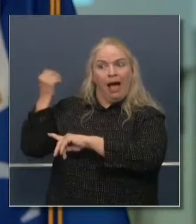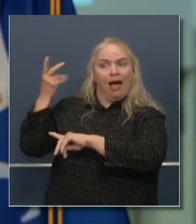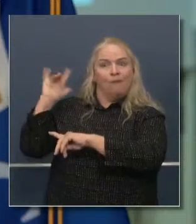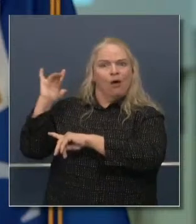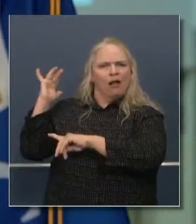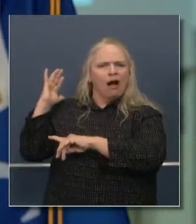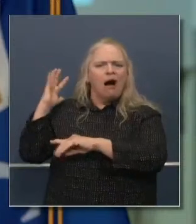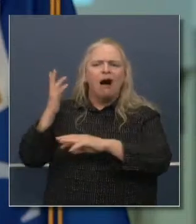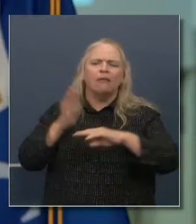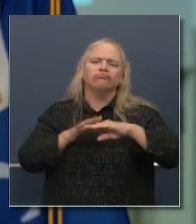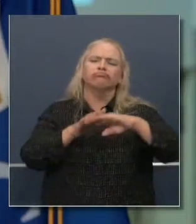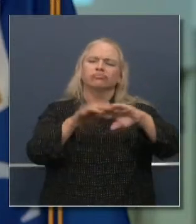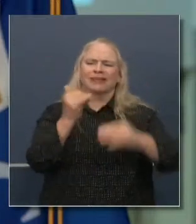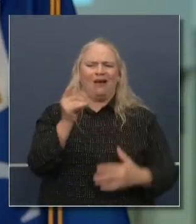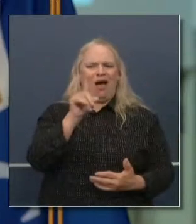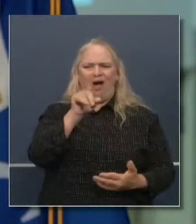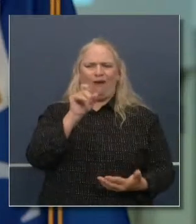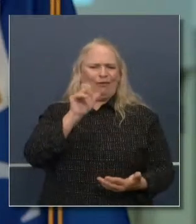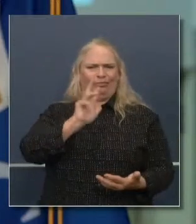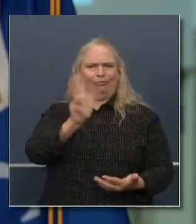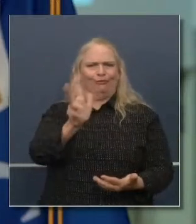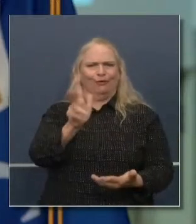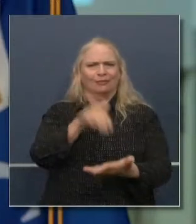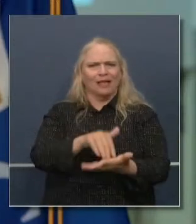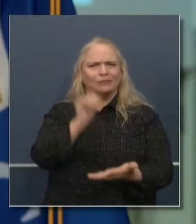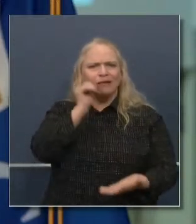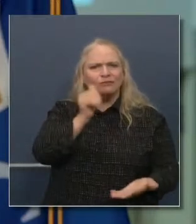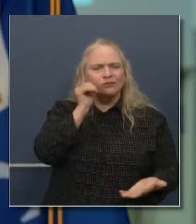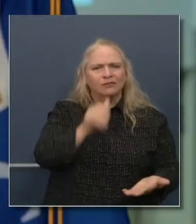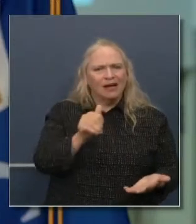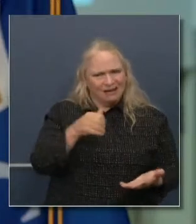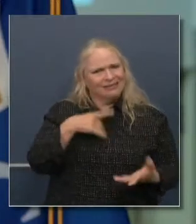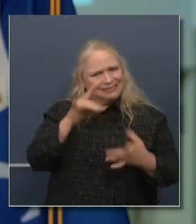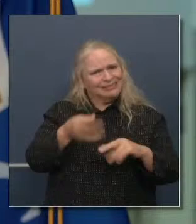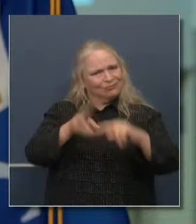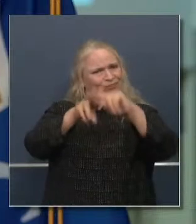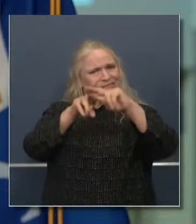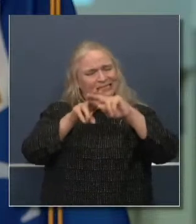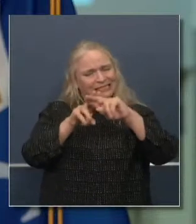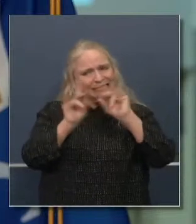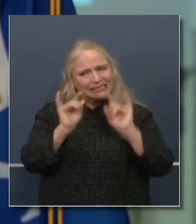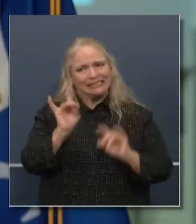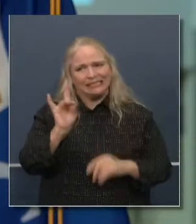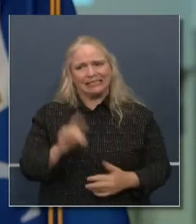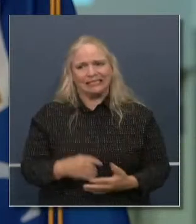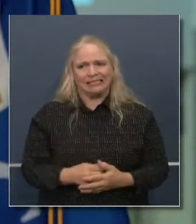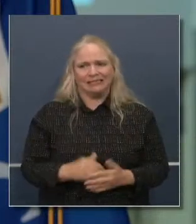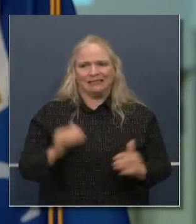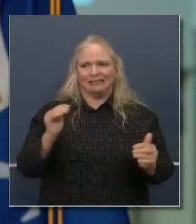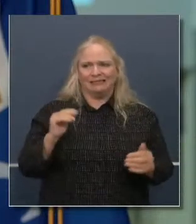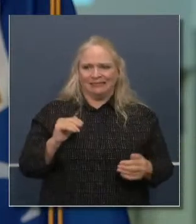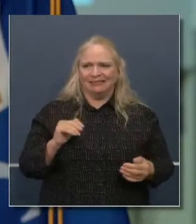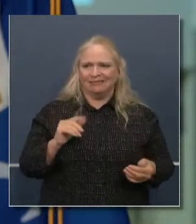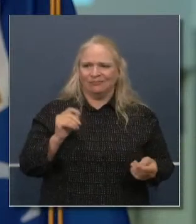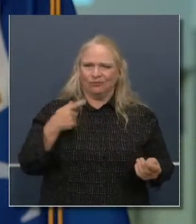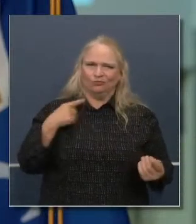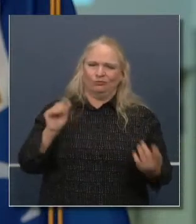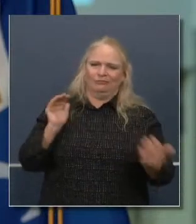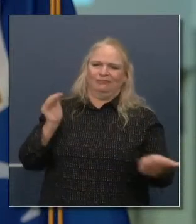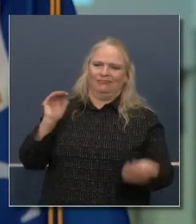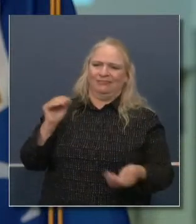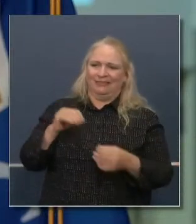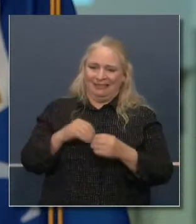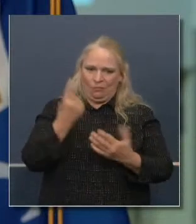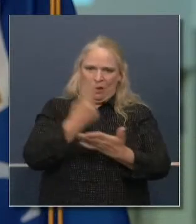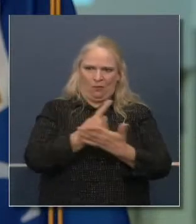saw we are running at a record rate, more testing than the state has ever conducted over a 7-day period. You saw